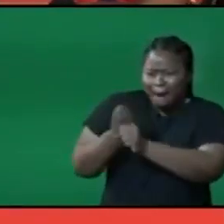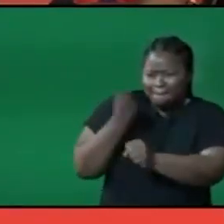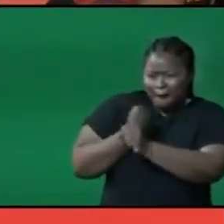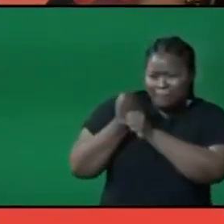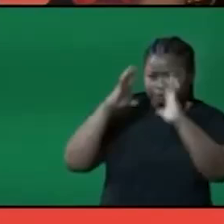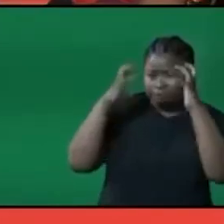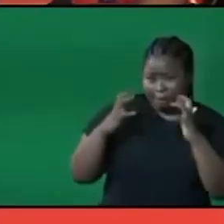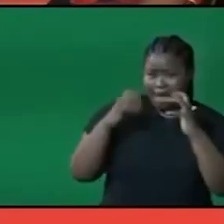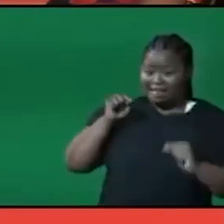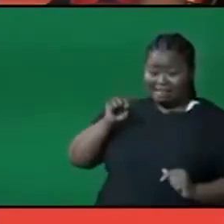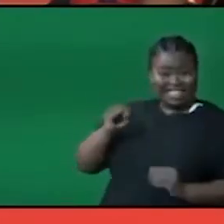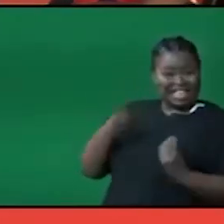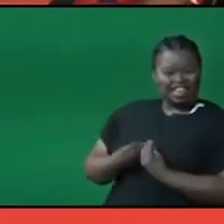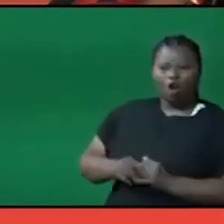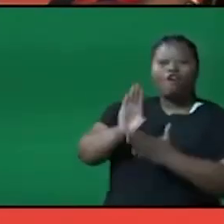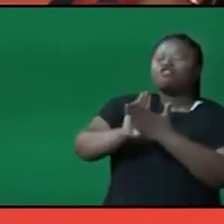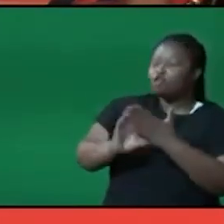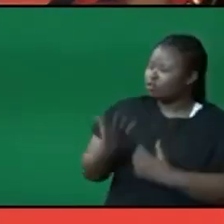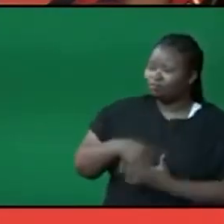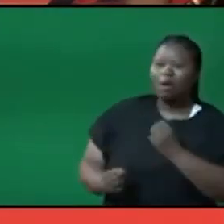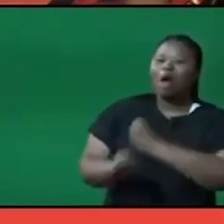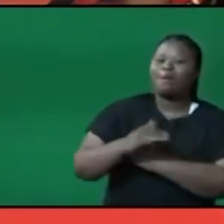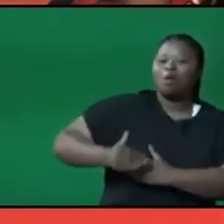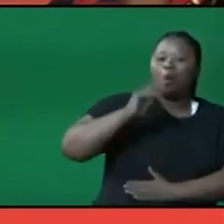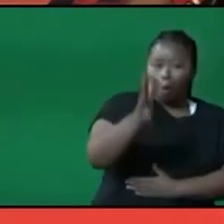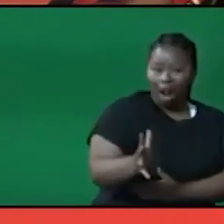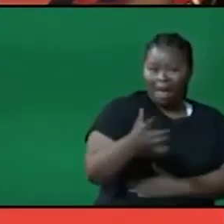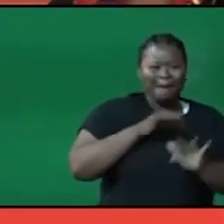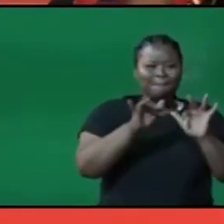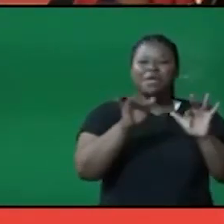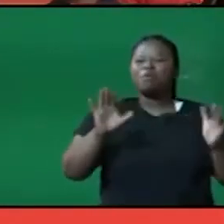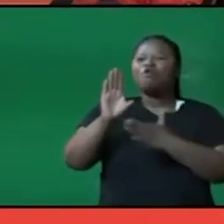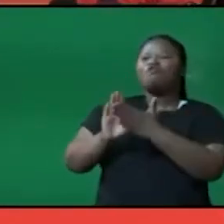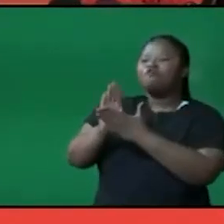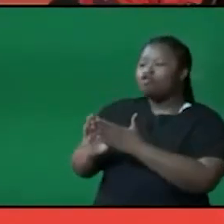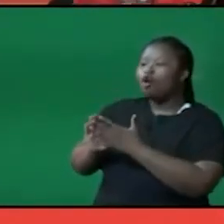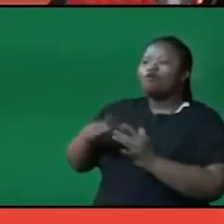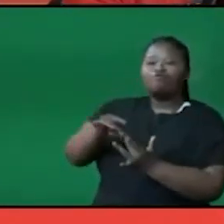hard. This thing of the votes will come. People